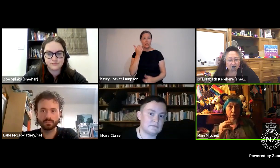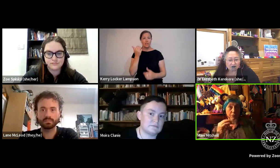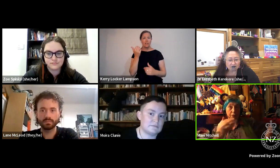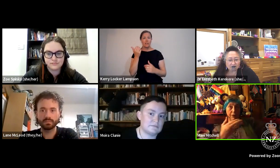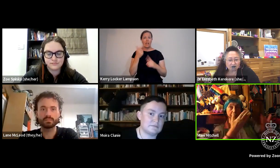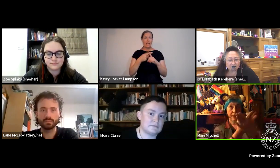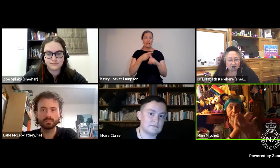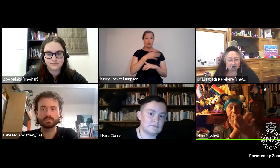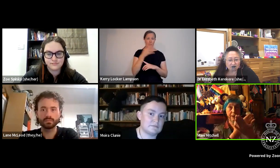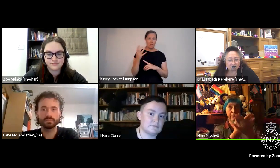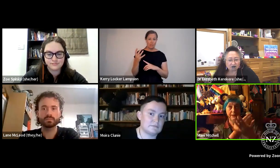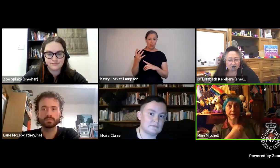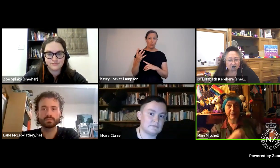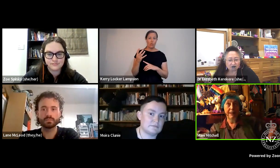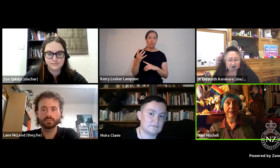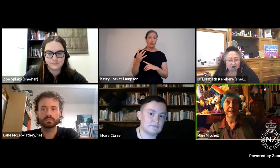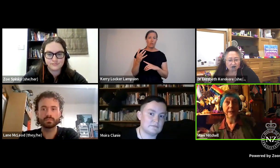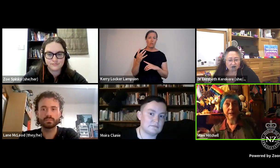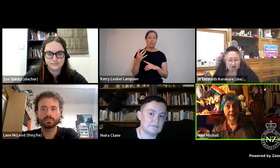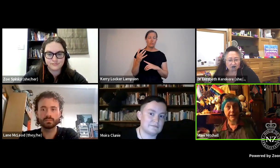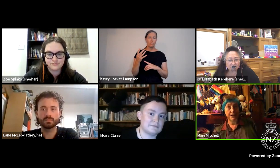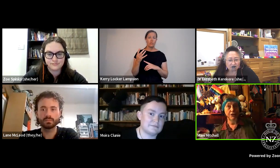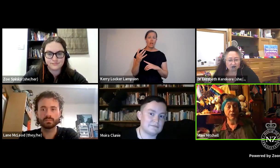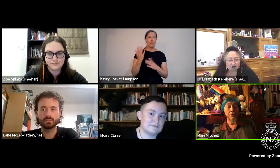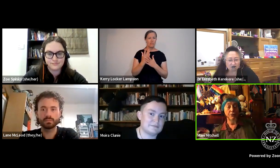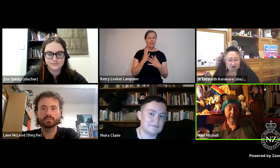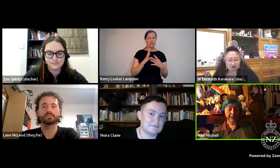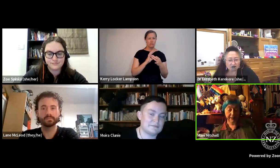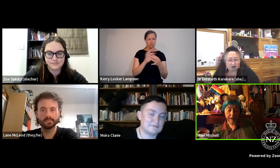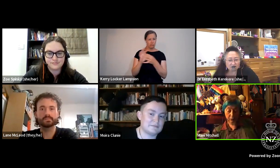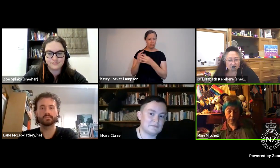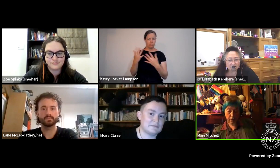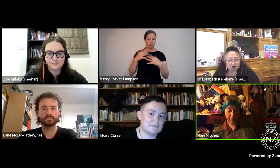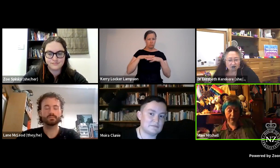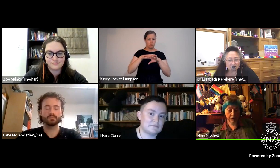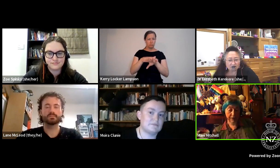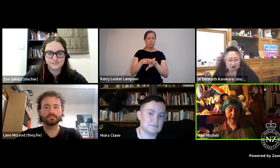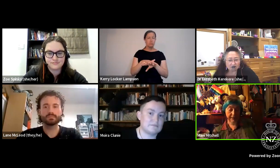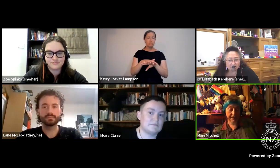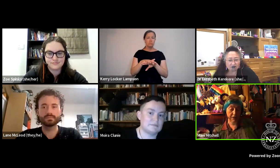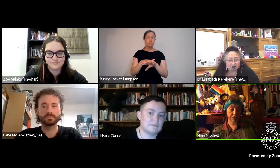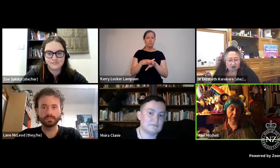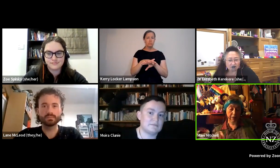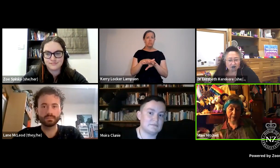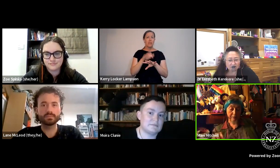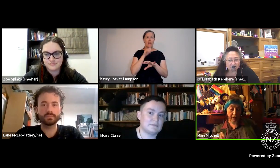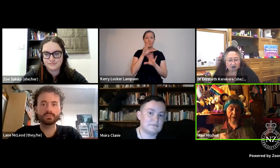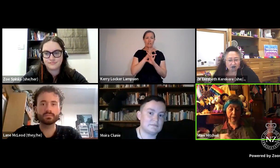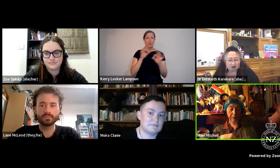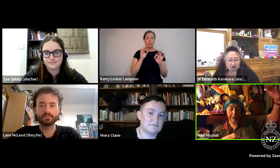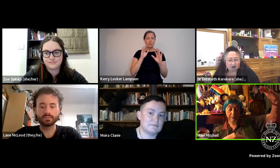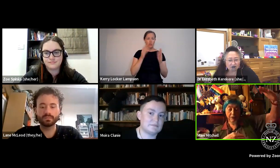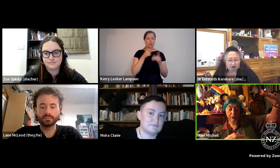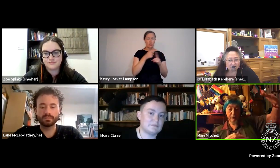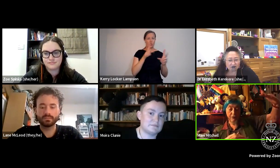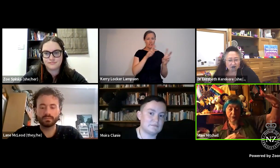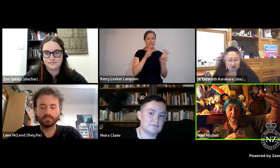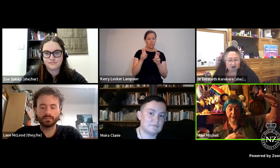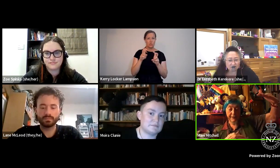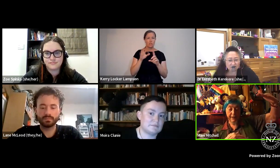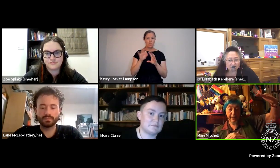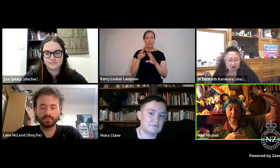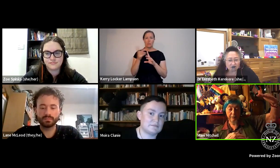rainbow community, and as we say, it's an intersectional space, will not be addressed. So I think we need to be doing